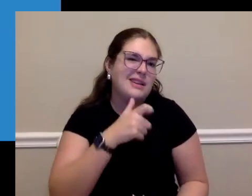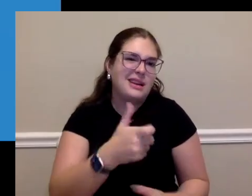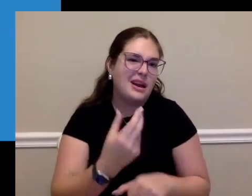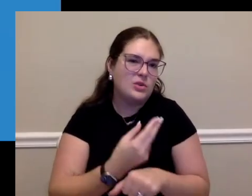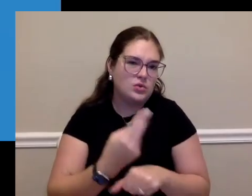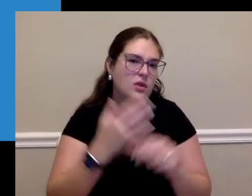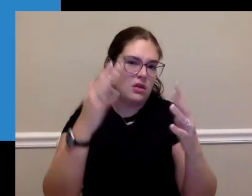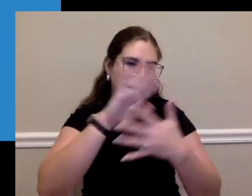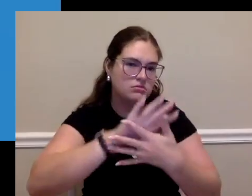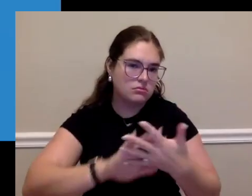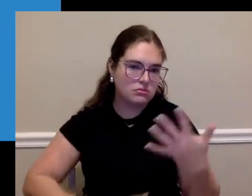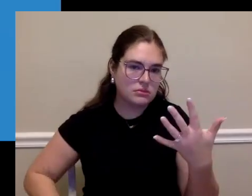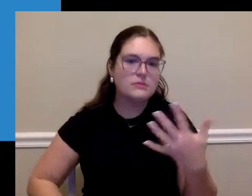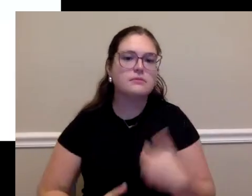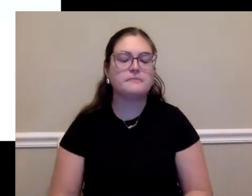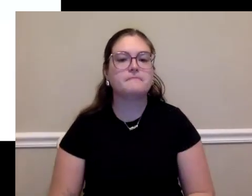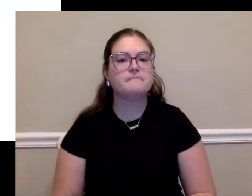useful.